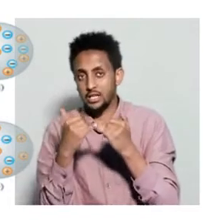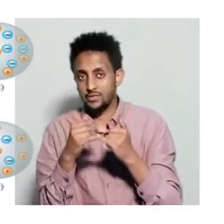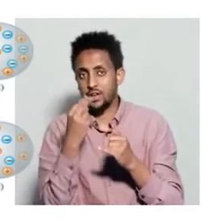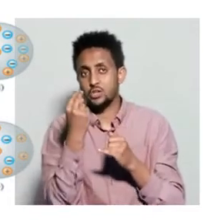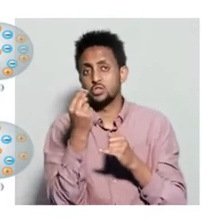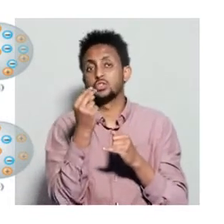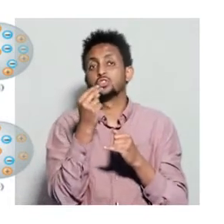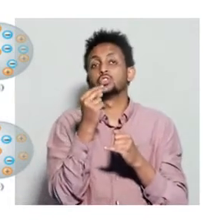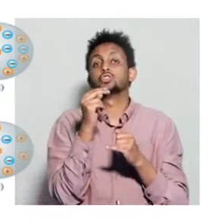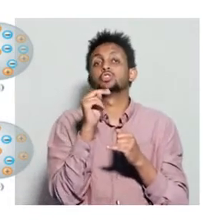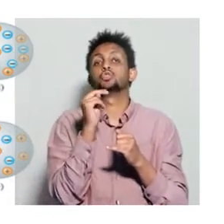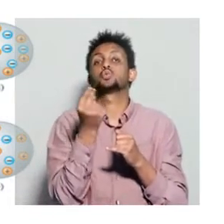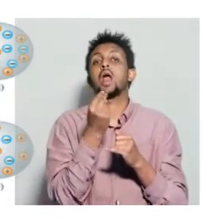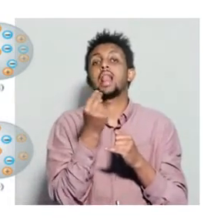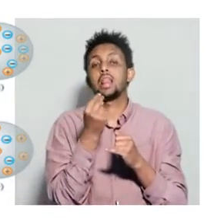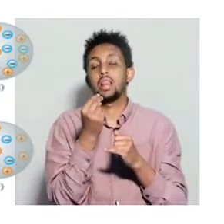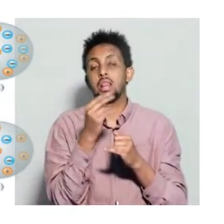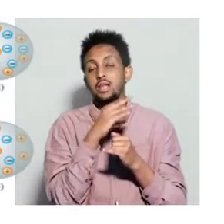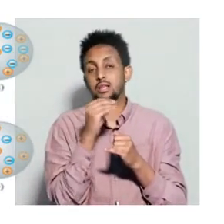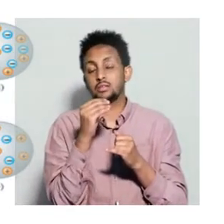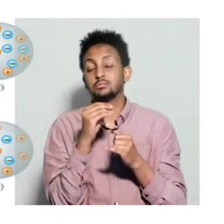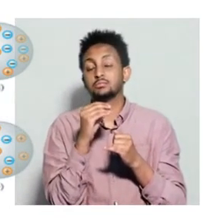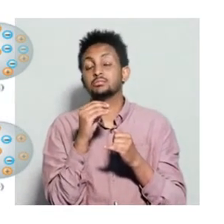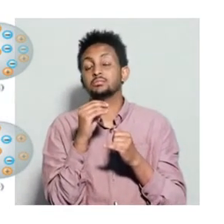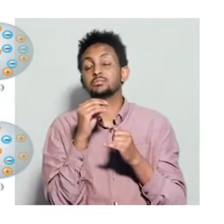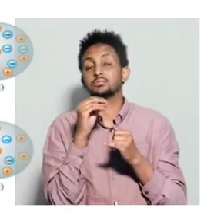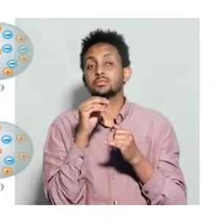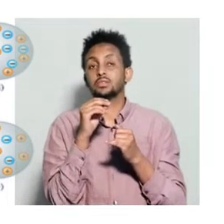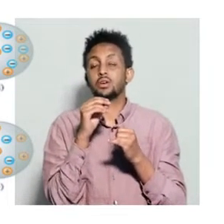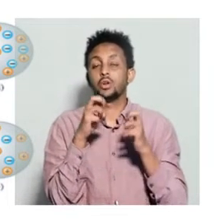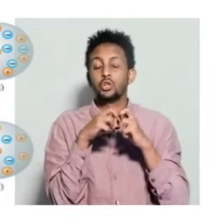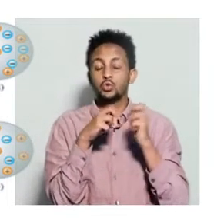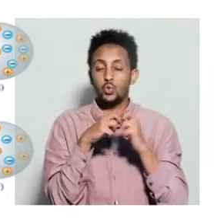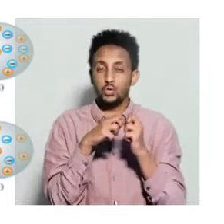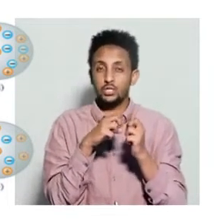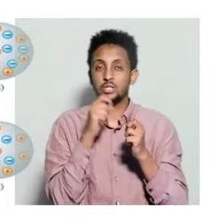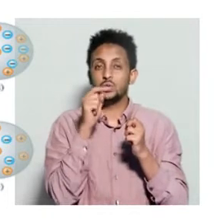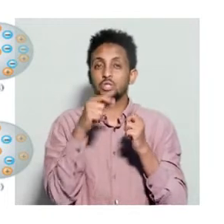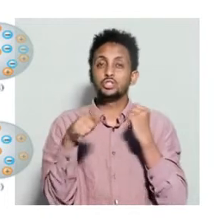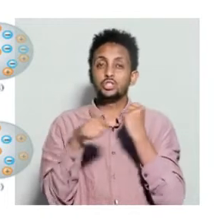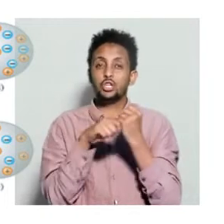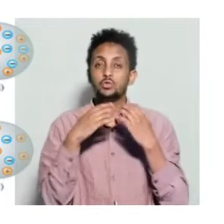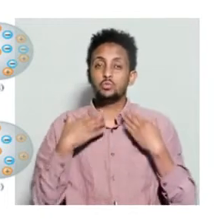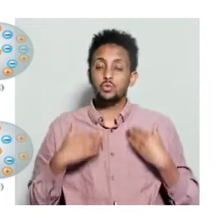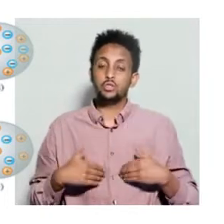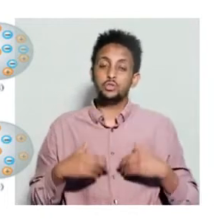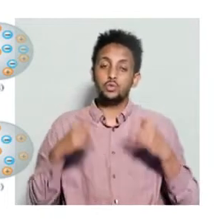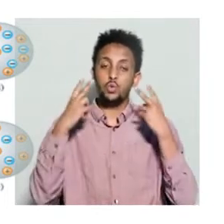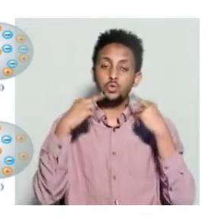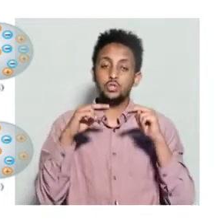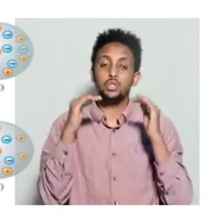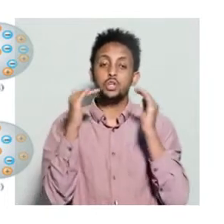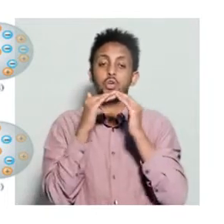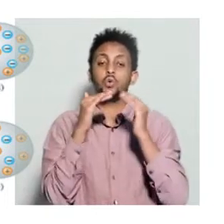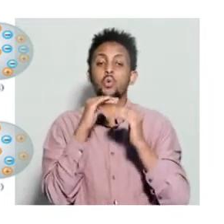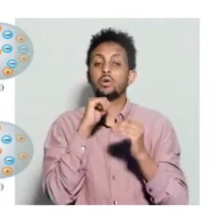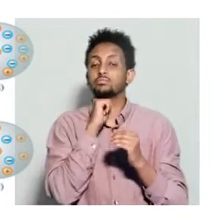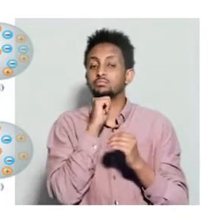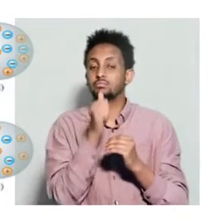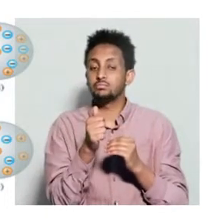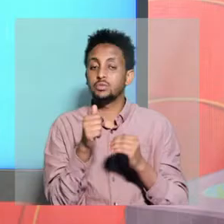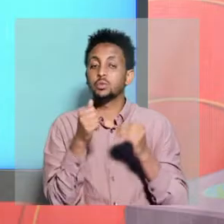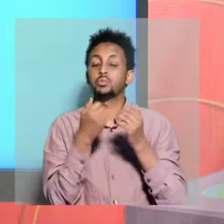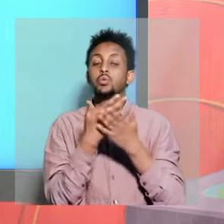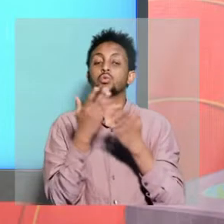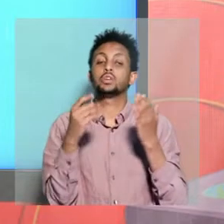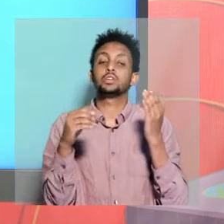and charged body. Neutral bodies consist equal number of protons and electrons, whereas charged bodies consist unequal number of electrons and